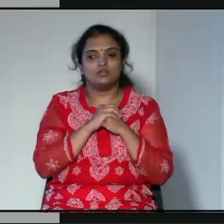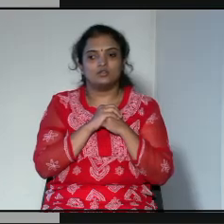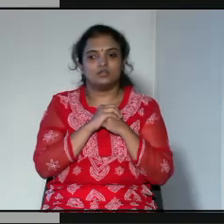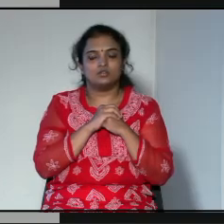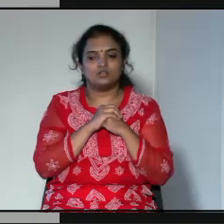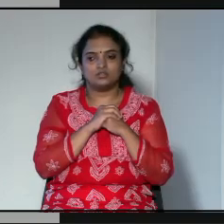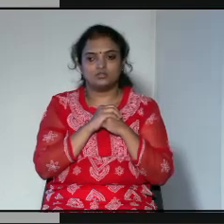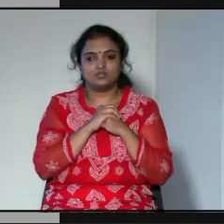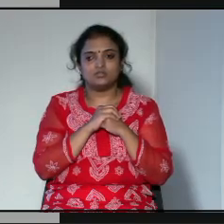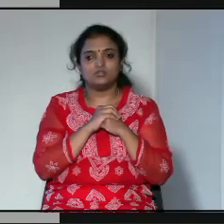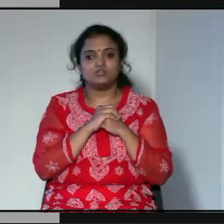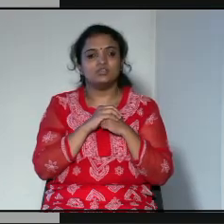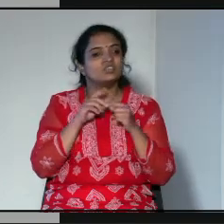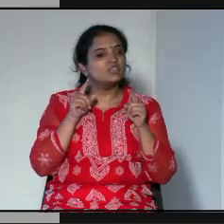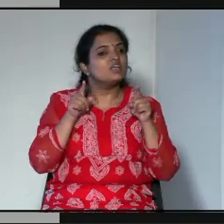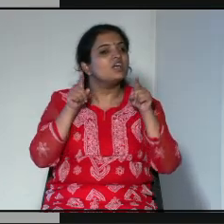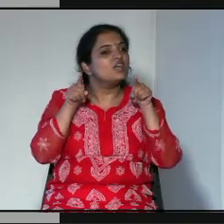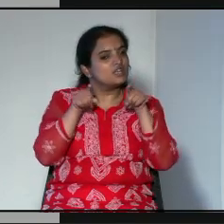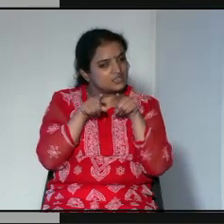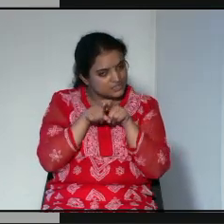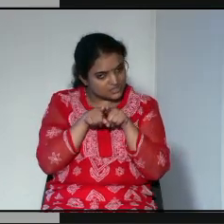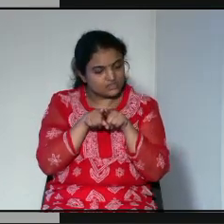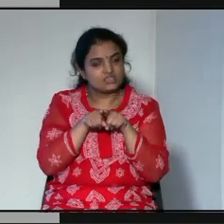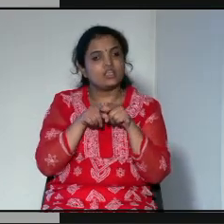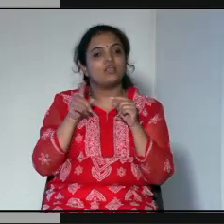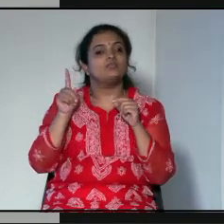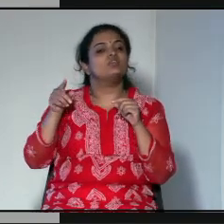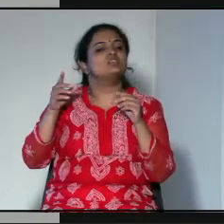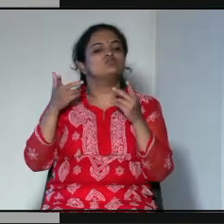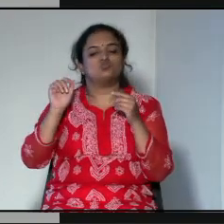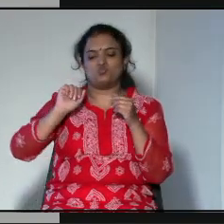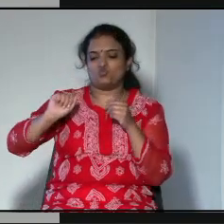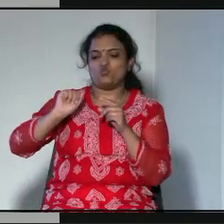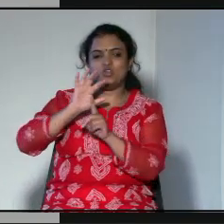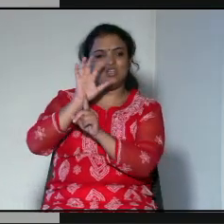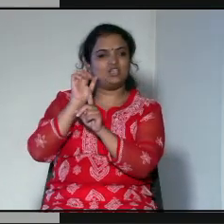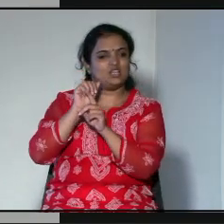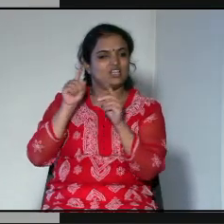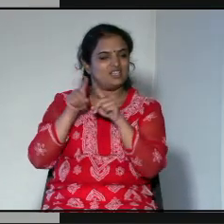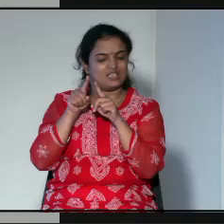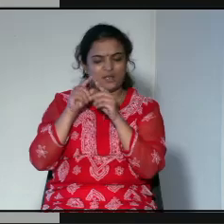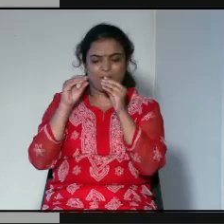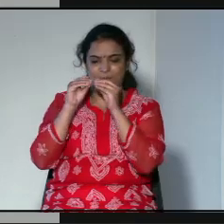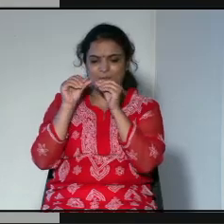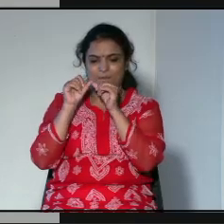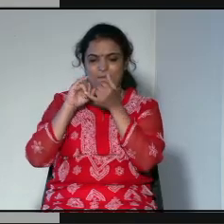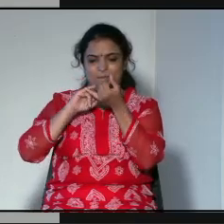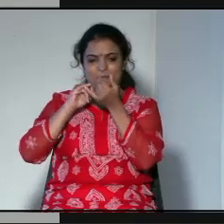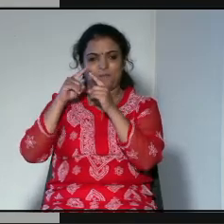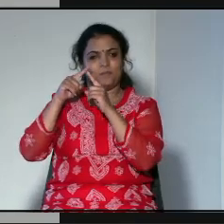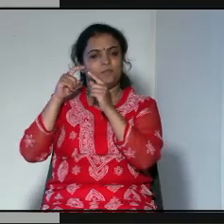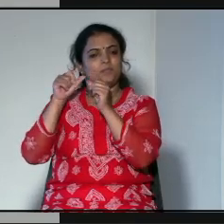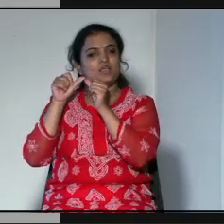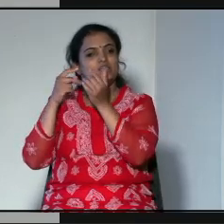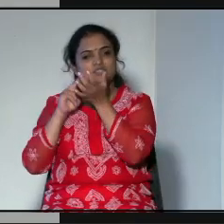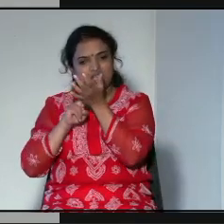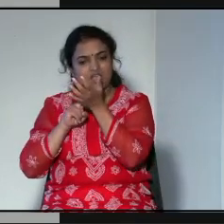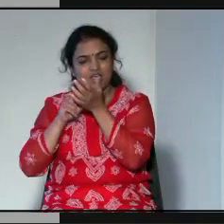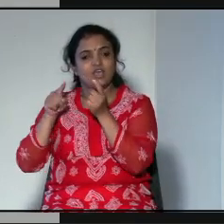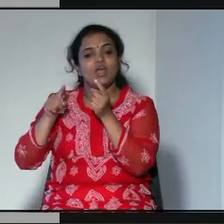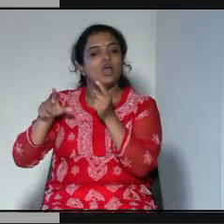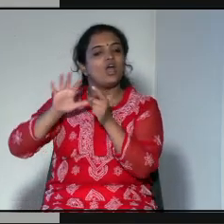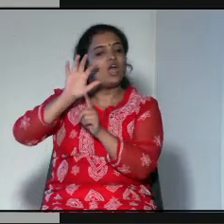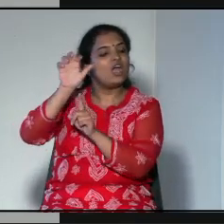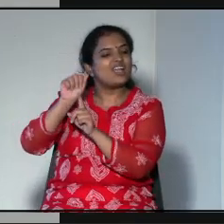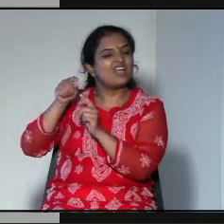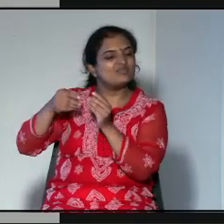tracking other Bastar tribal shrines, gods and their makers in areas like Keskal, Bhairamgarh, and Kondagaon. And the